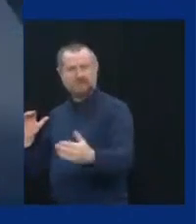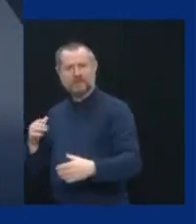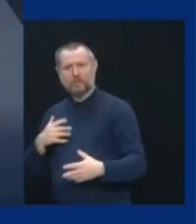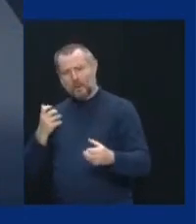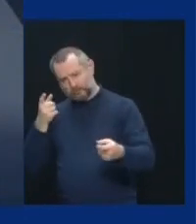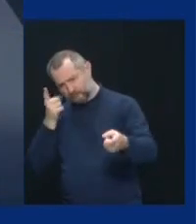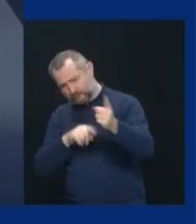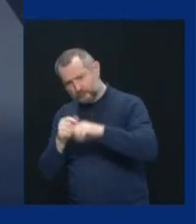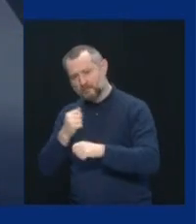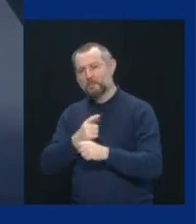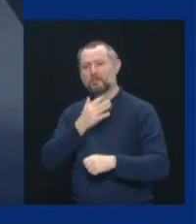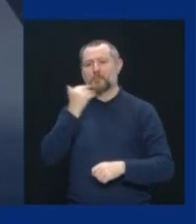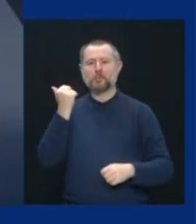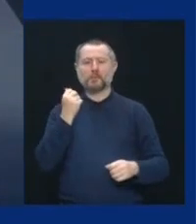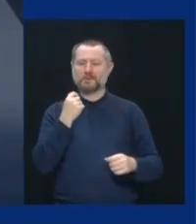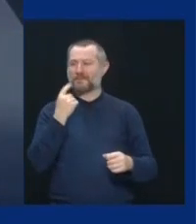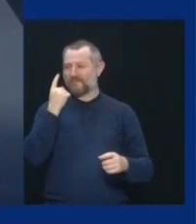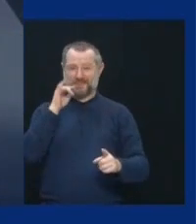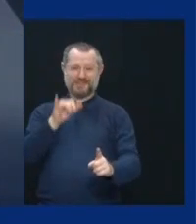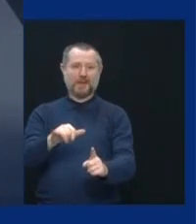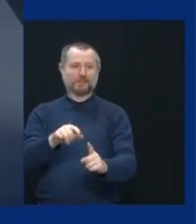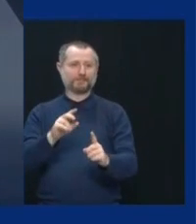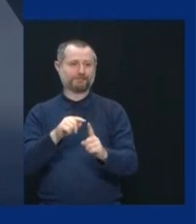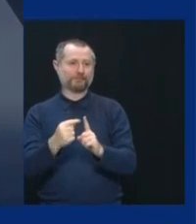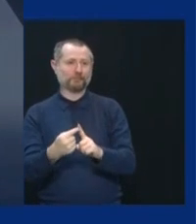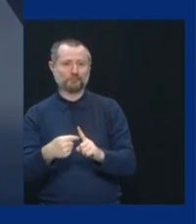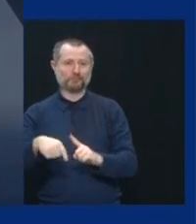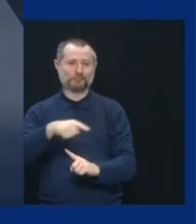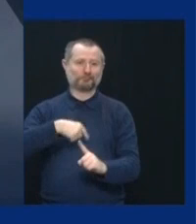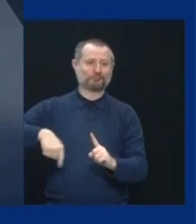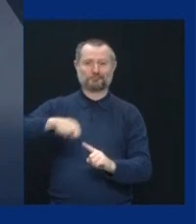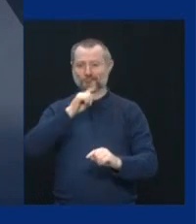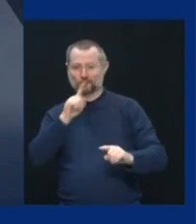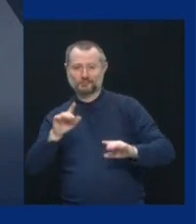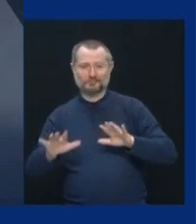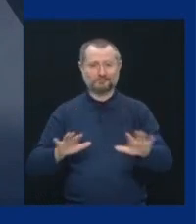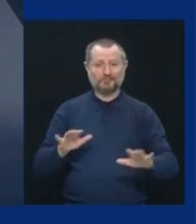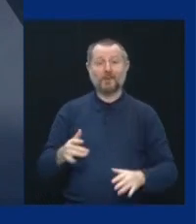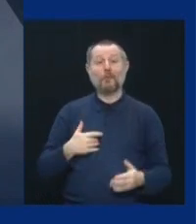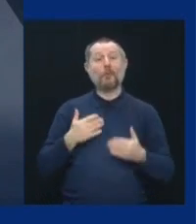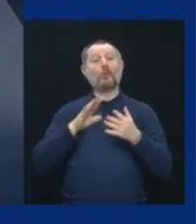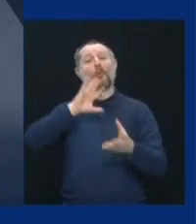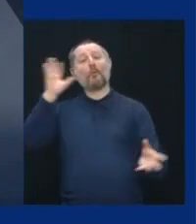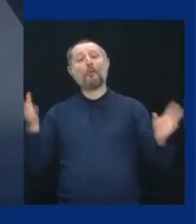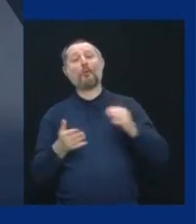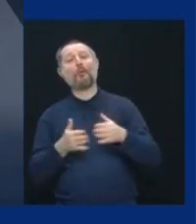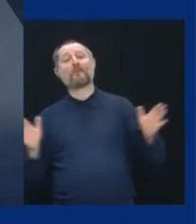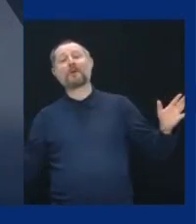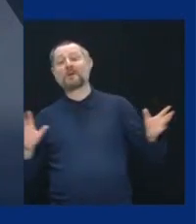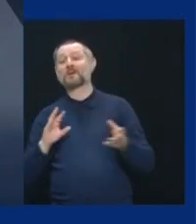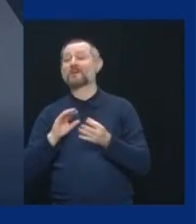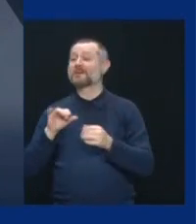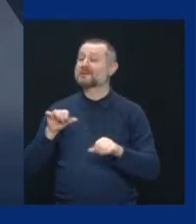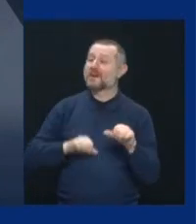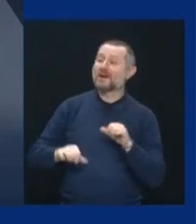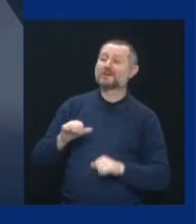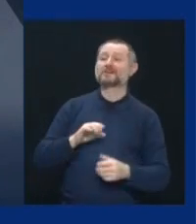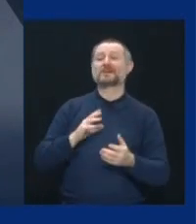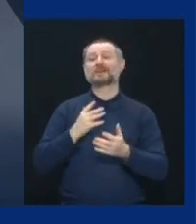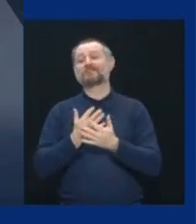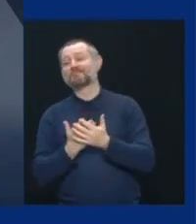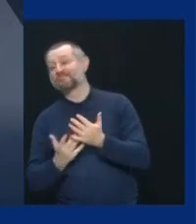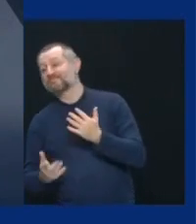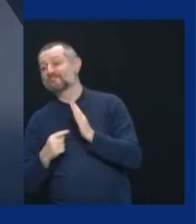federal government in those regards. On COVID overall, follow the science, follow the data. My great graphic